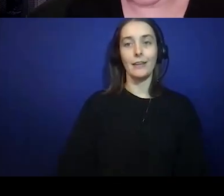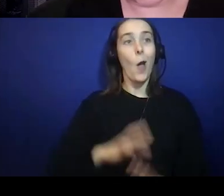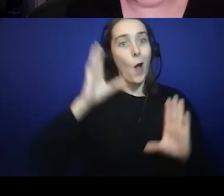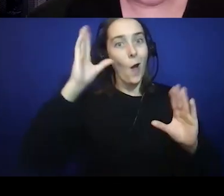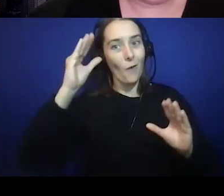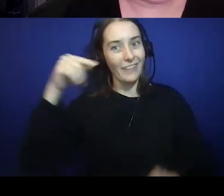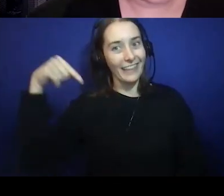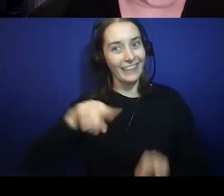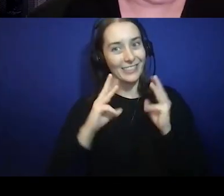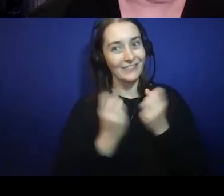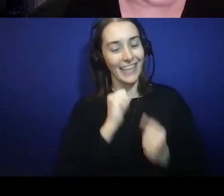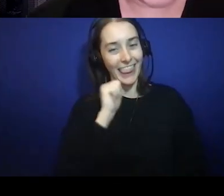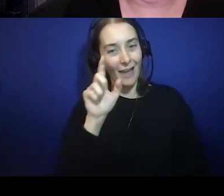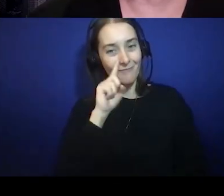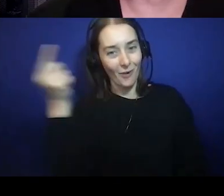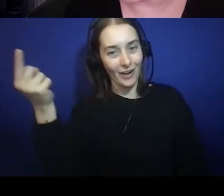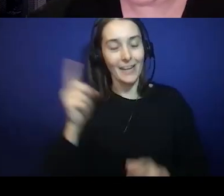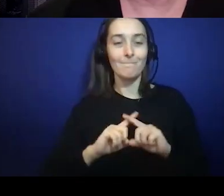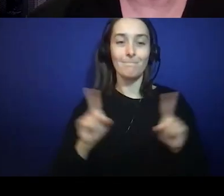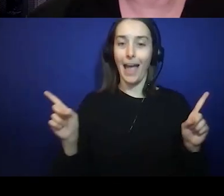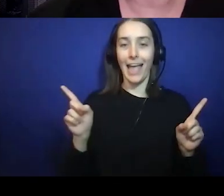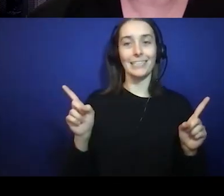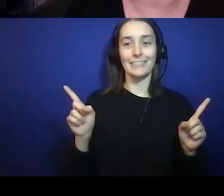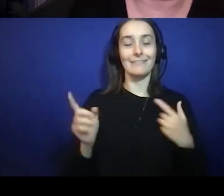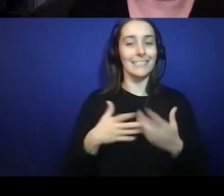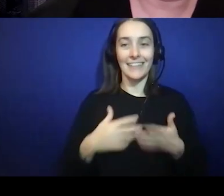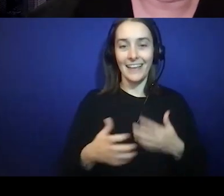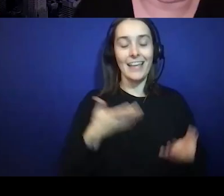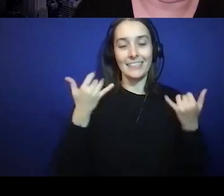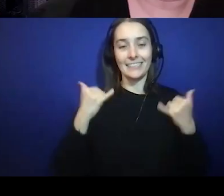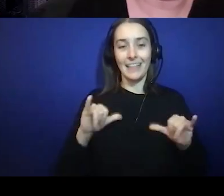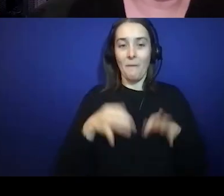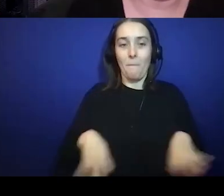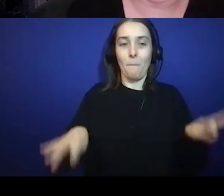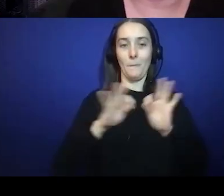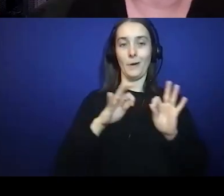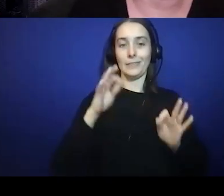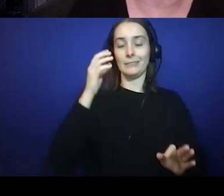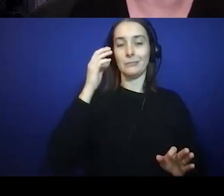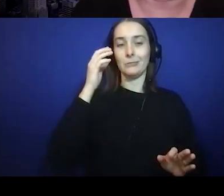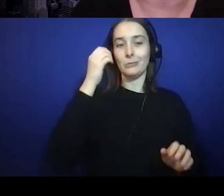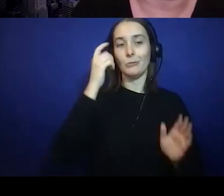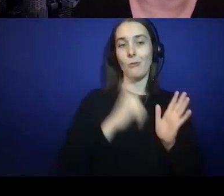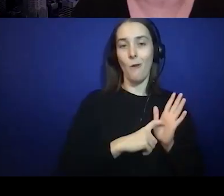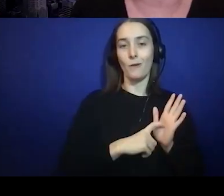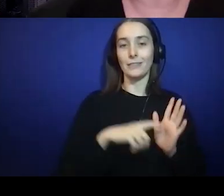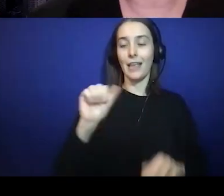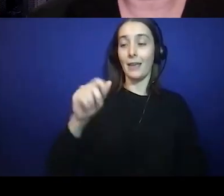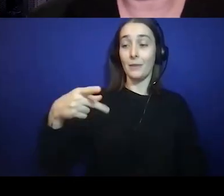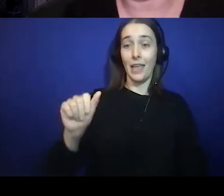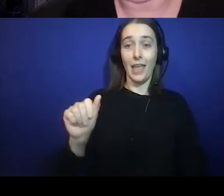not terribly boring. But either way, it is important to note that APA